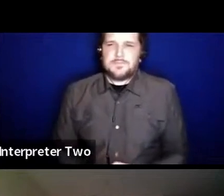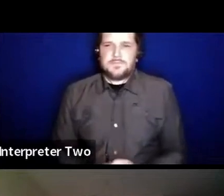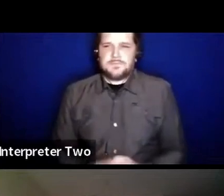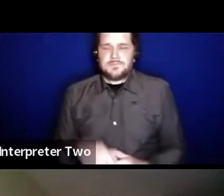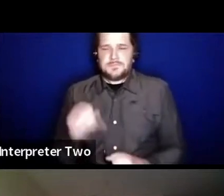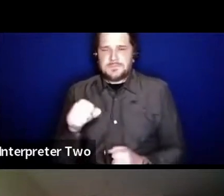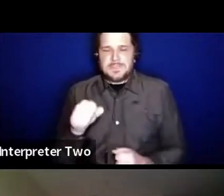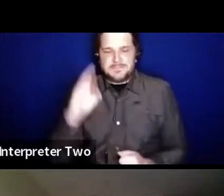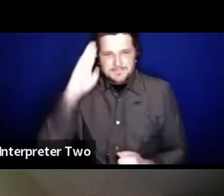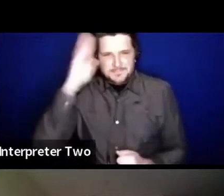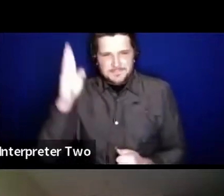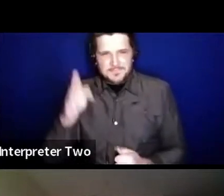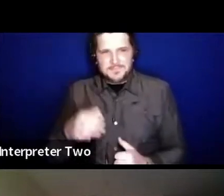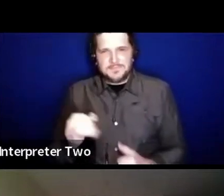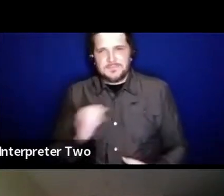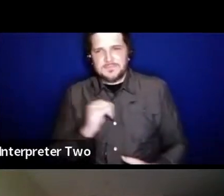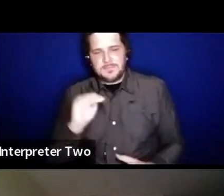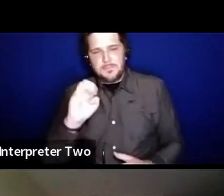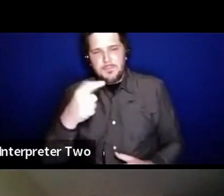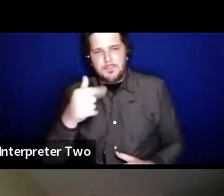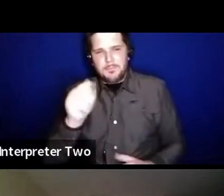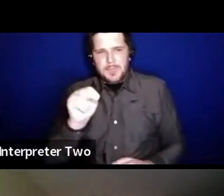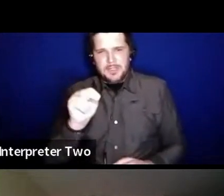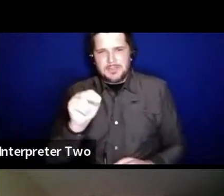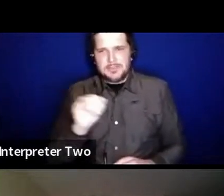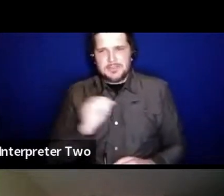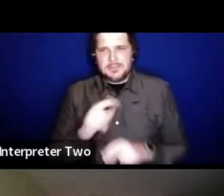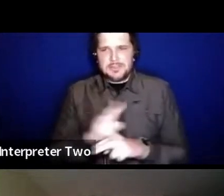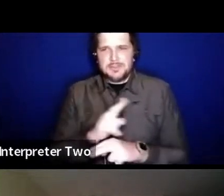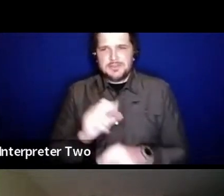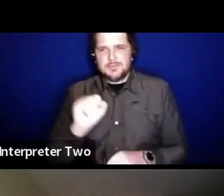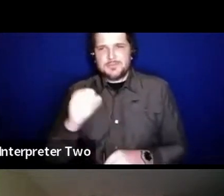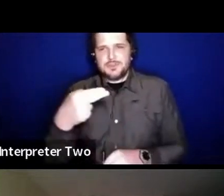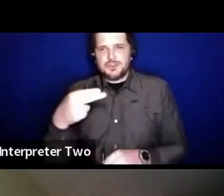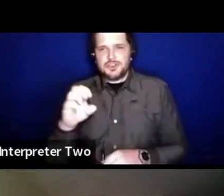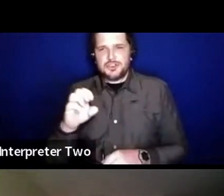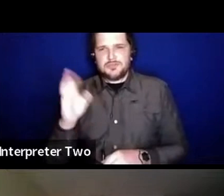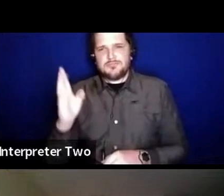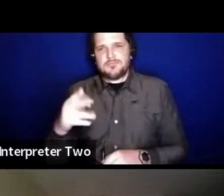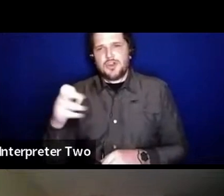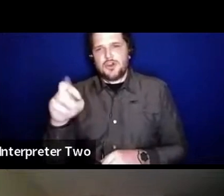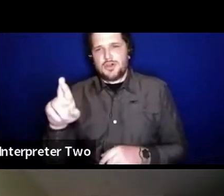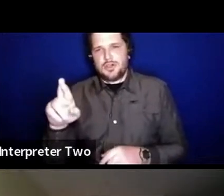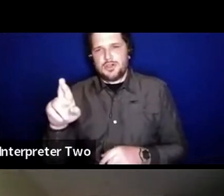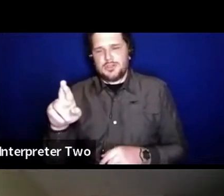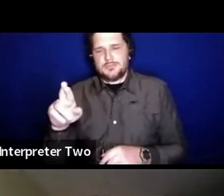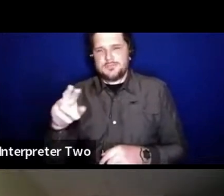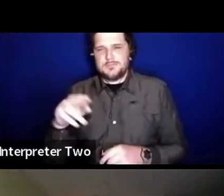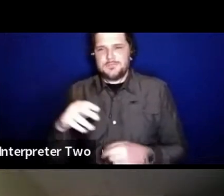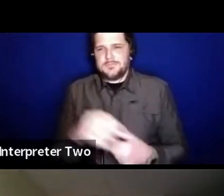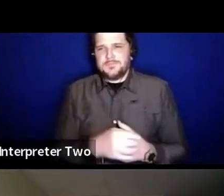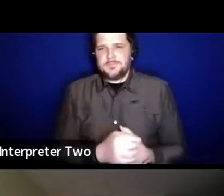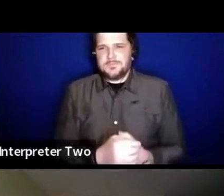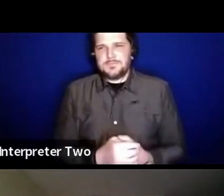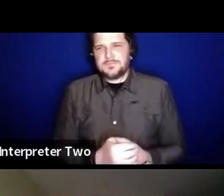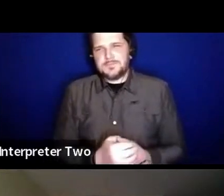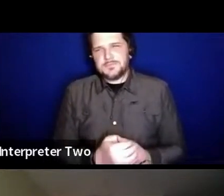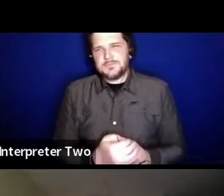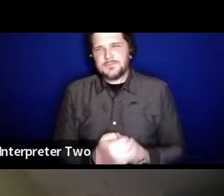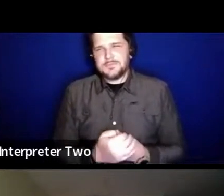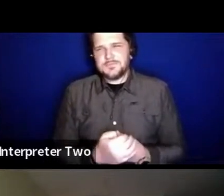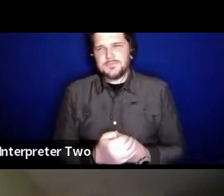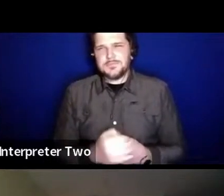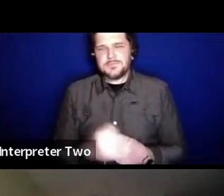Yeah, hey, I'm Megan. I use she, her pronouns, and I'm calling